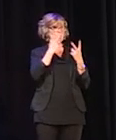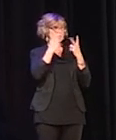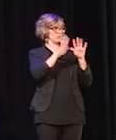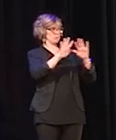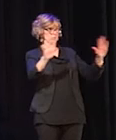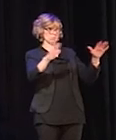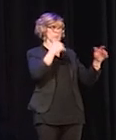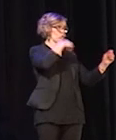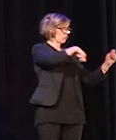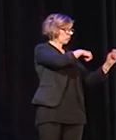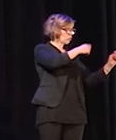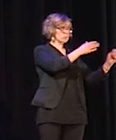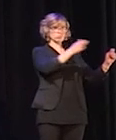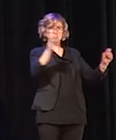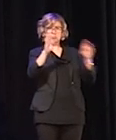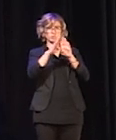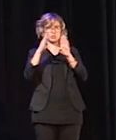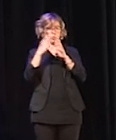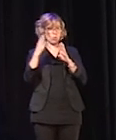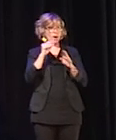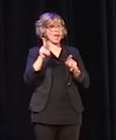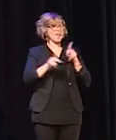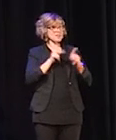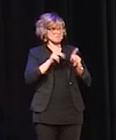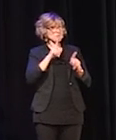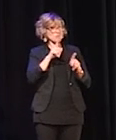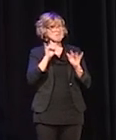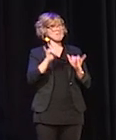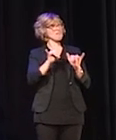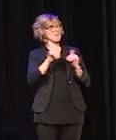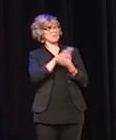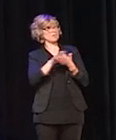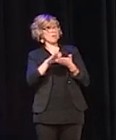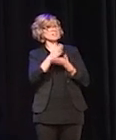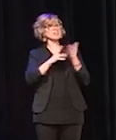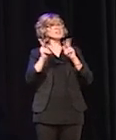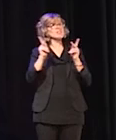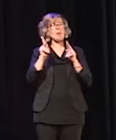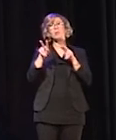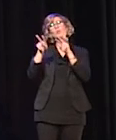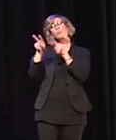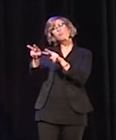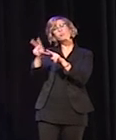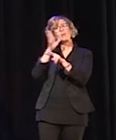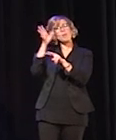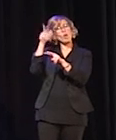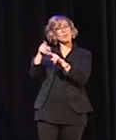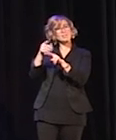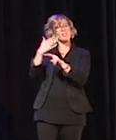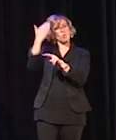And it was remarkable how much people actually really appreciated that. And some actually were like, they stayed there. They knew she was behind them, but they liked this